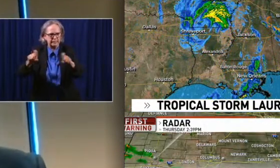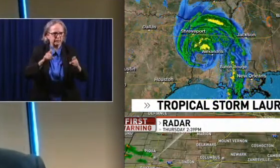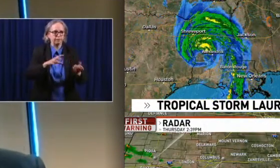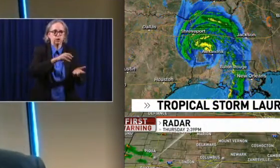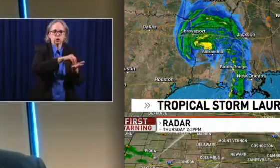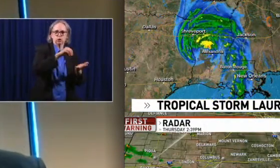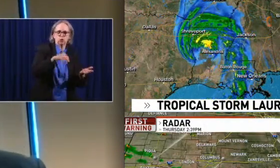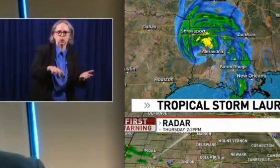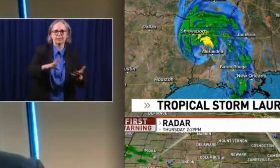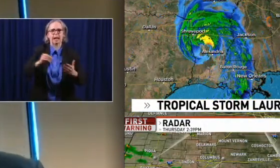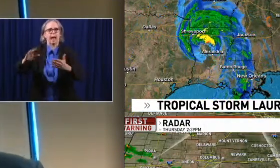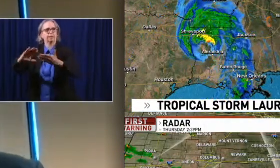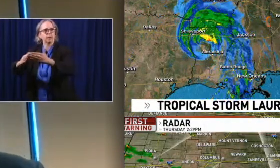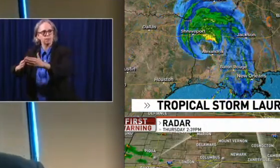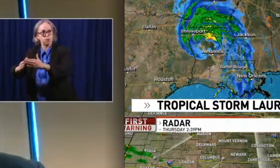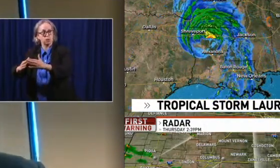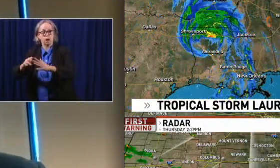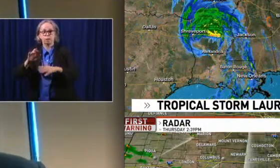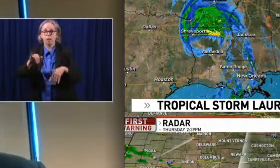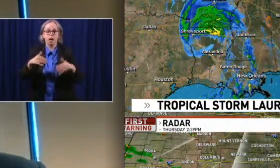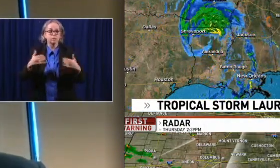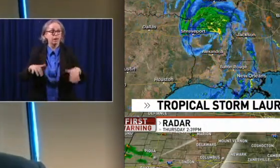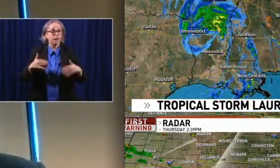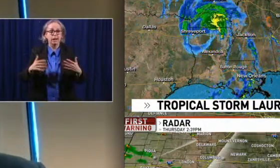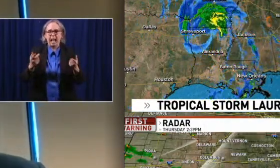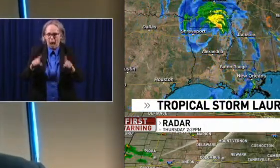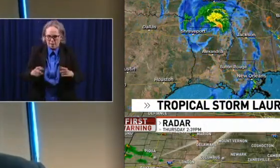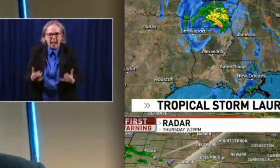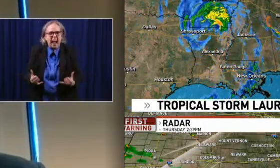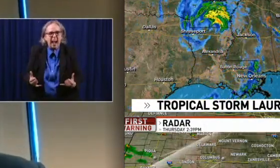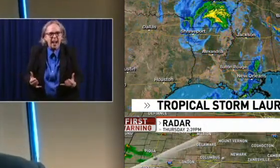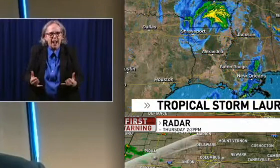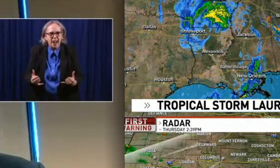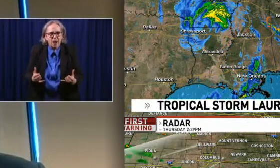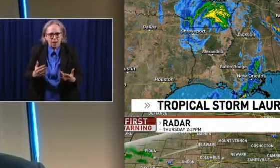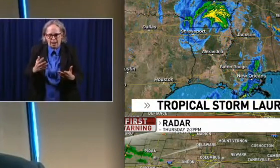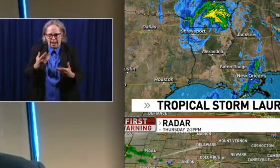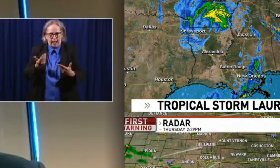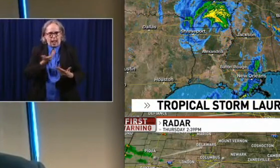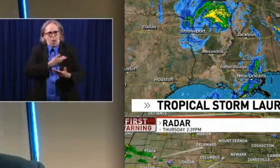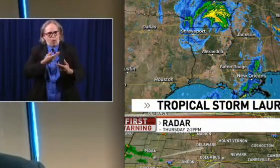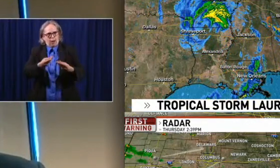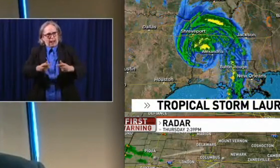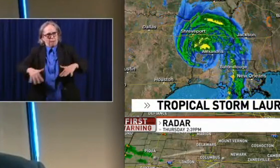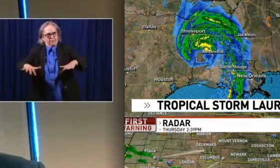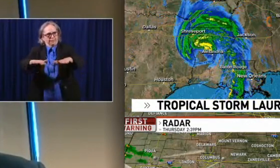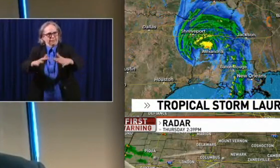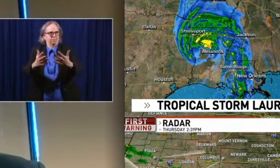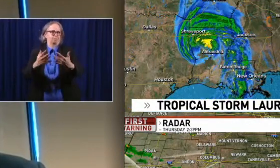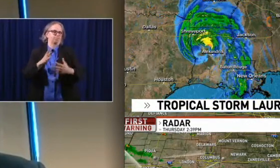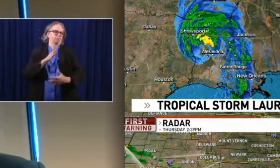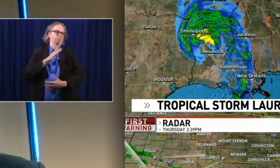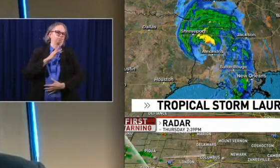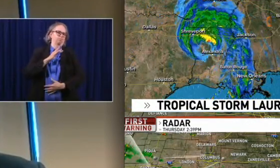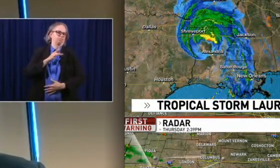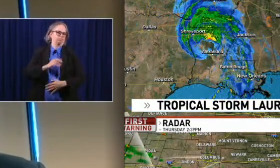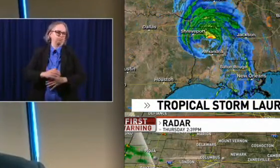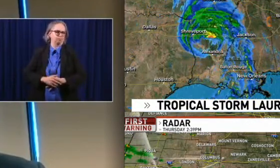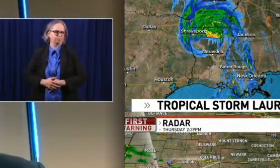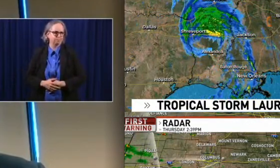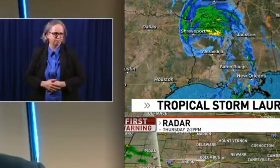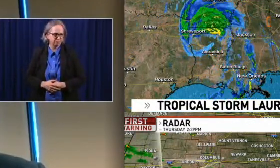our metropolitan campus. Among the things that I'd like to share with you is